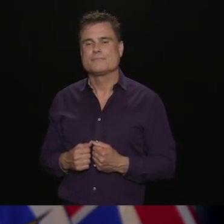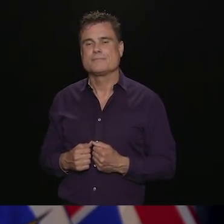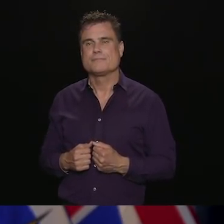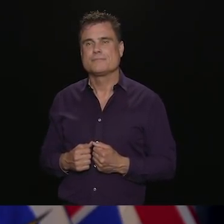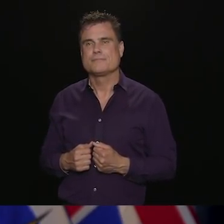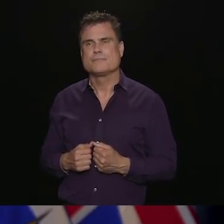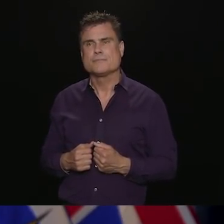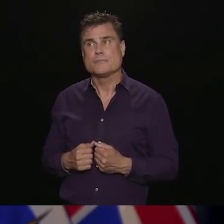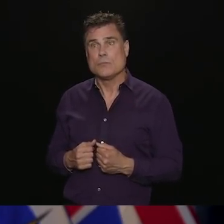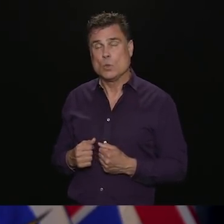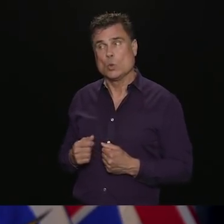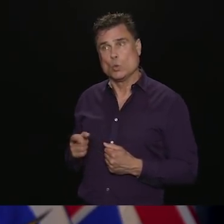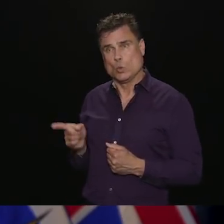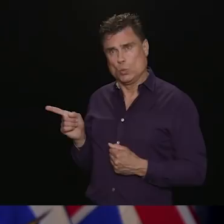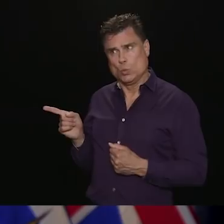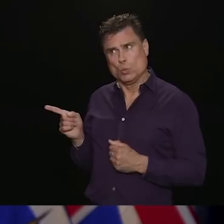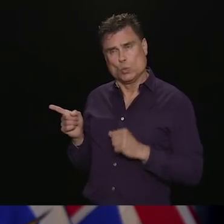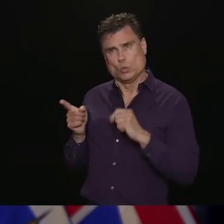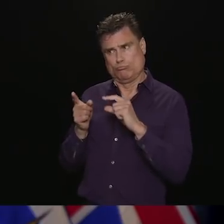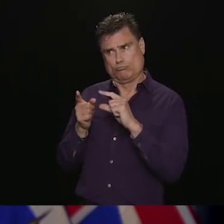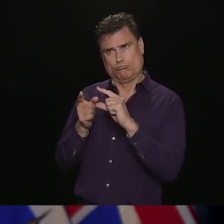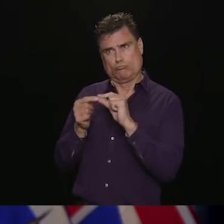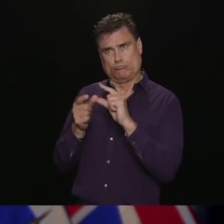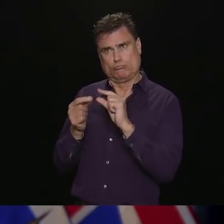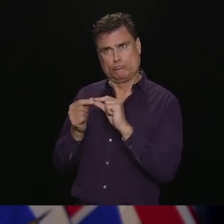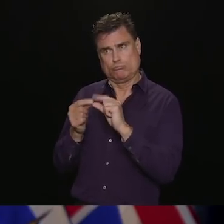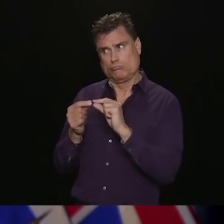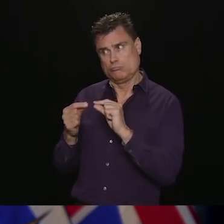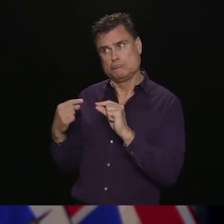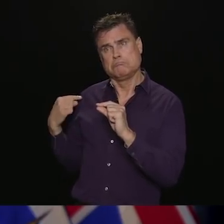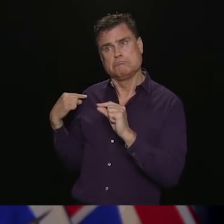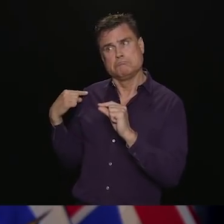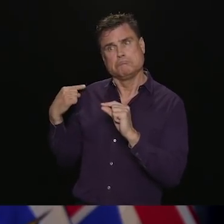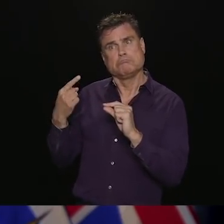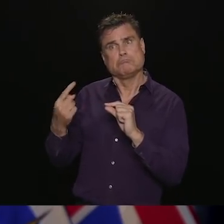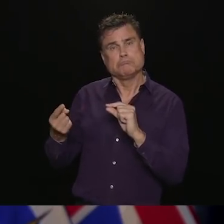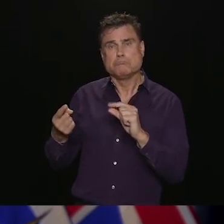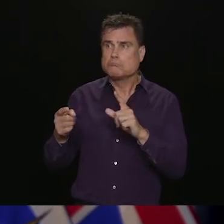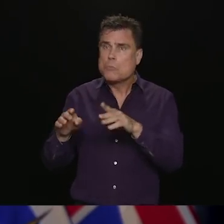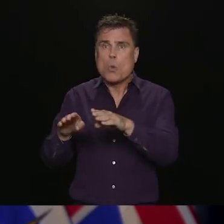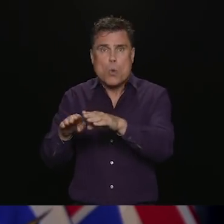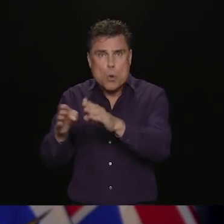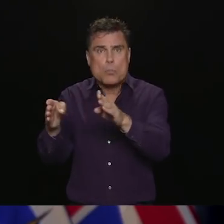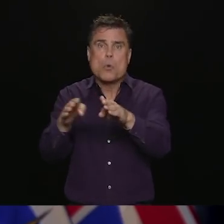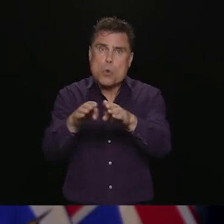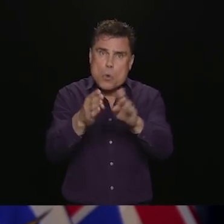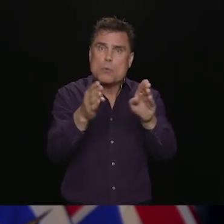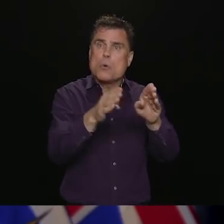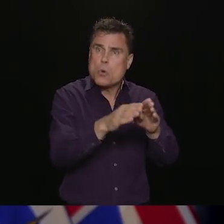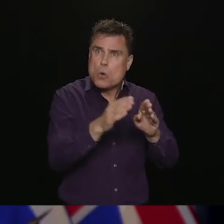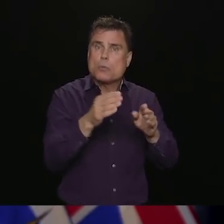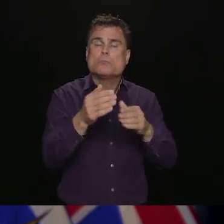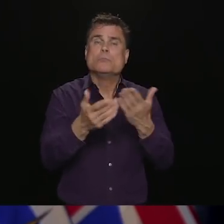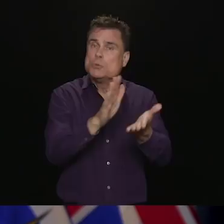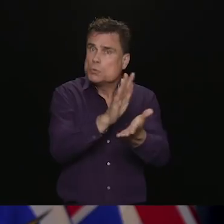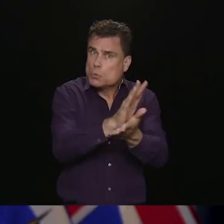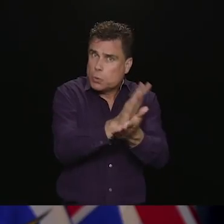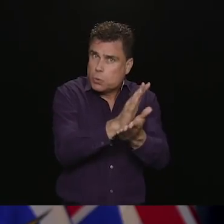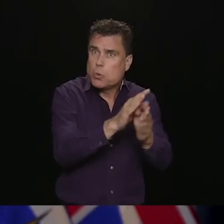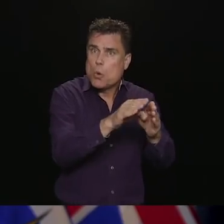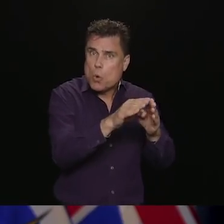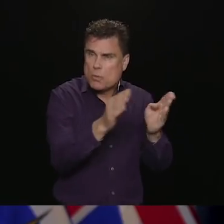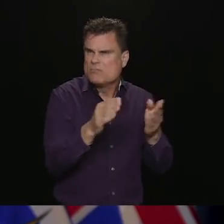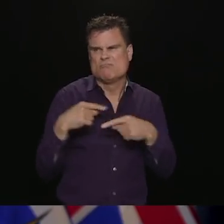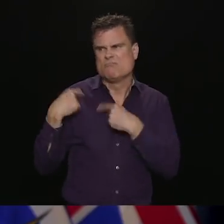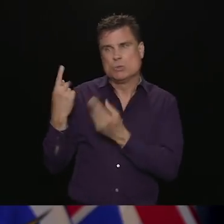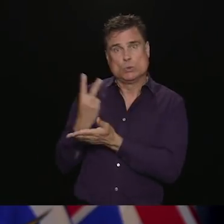incubation periods based on reopening. We're now one full period in after the opening of schools 2 weeks ago. Dr. Henry, have we seen